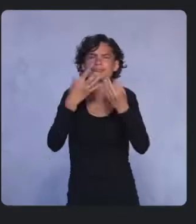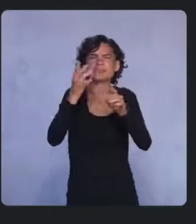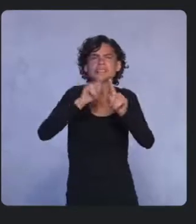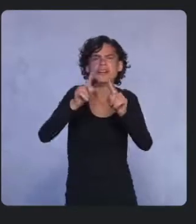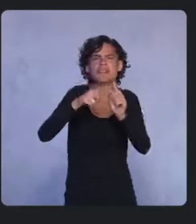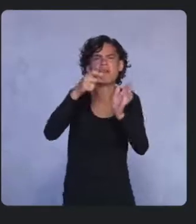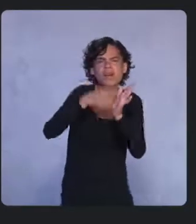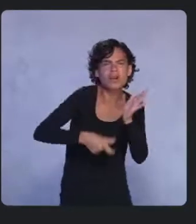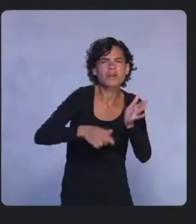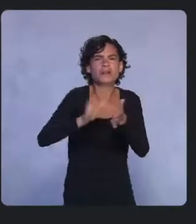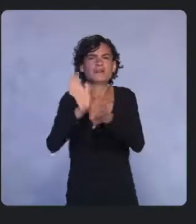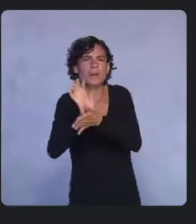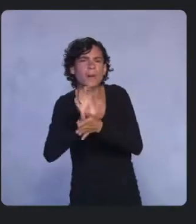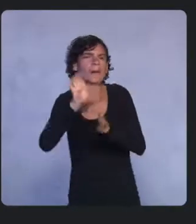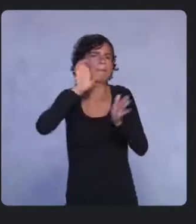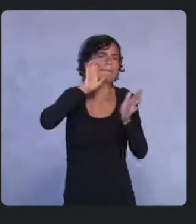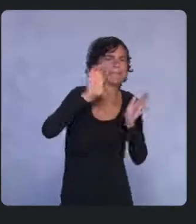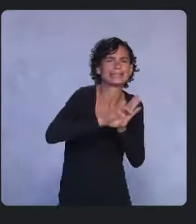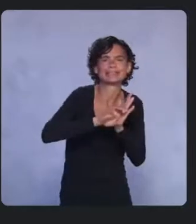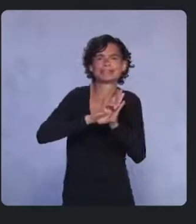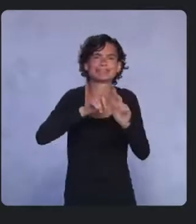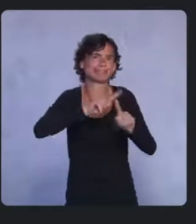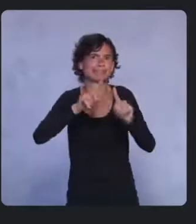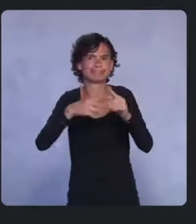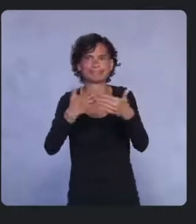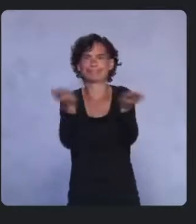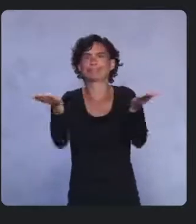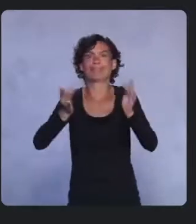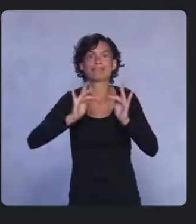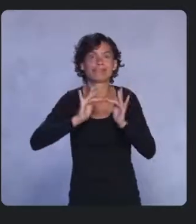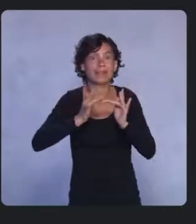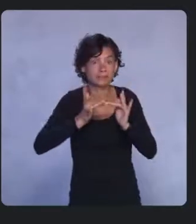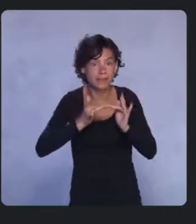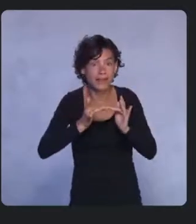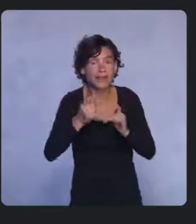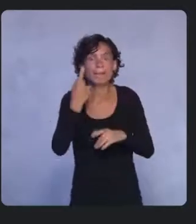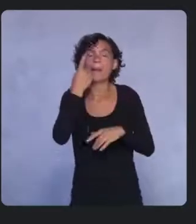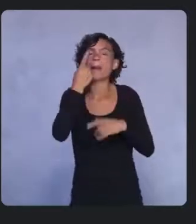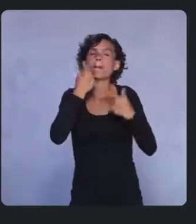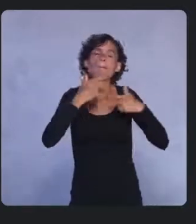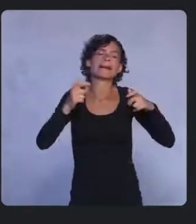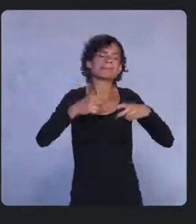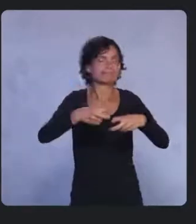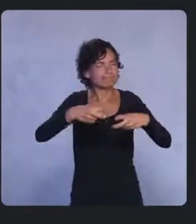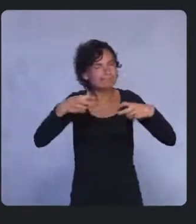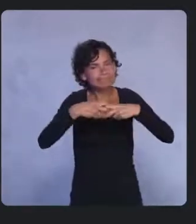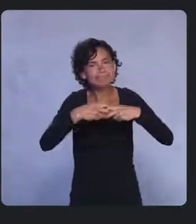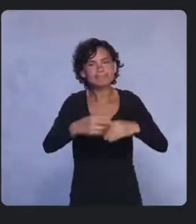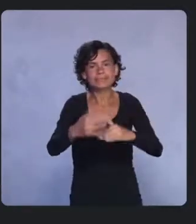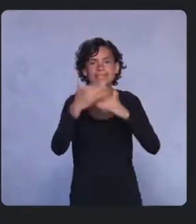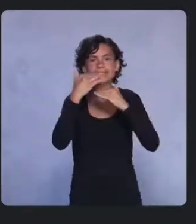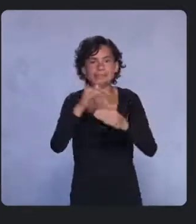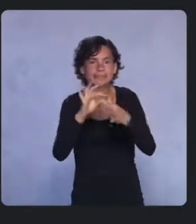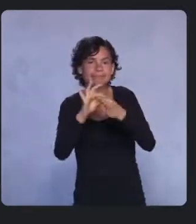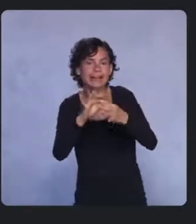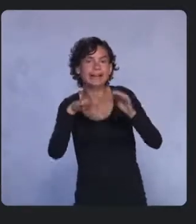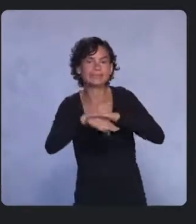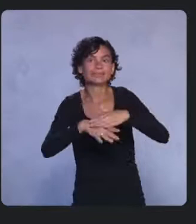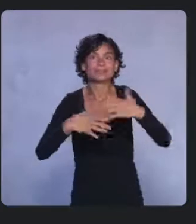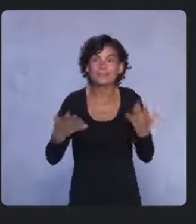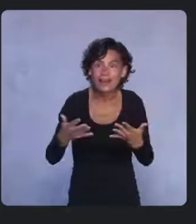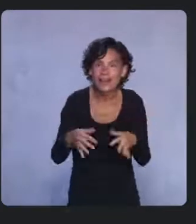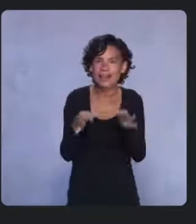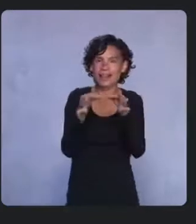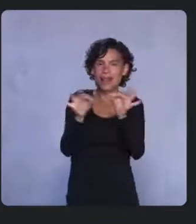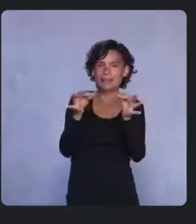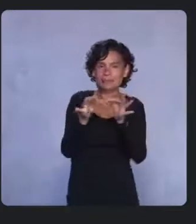web. Now, a huge limitation of accessing information is the language it's written in. If there are insights